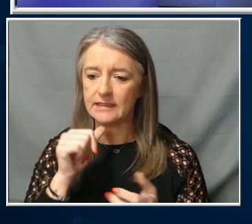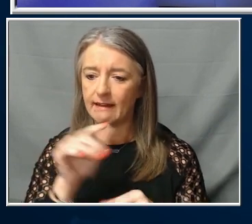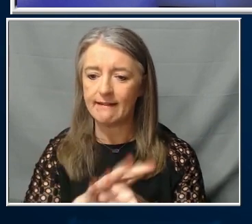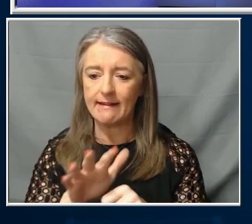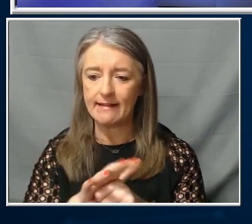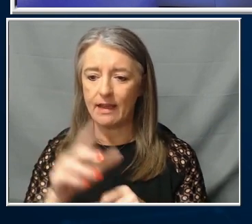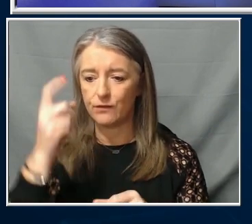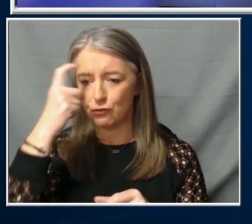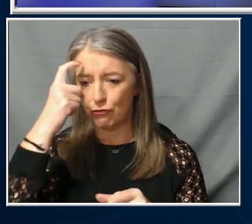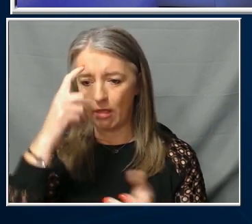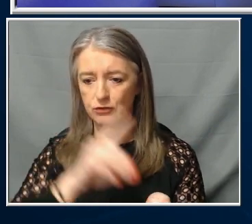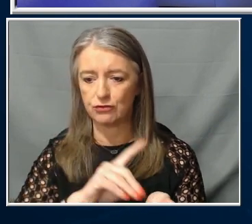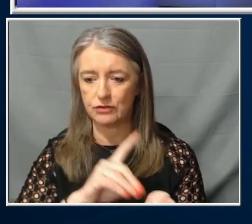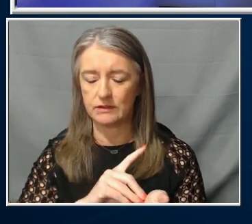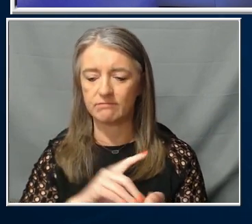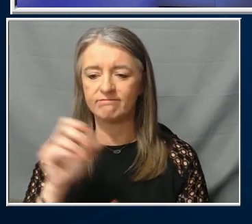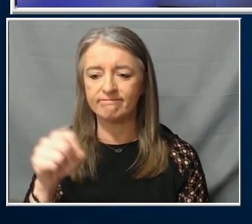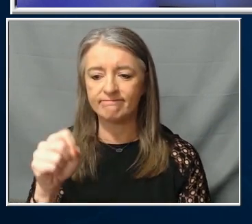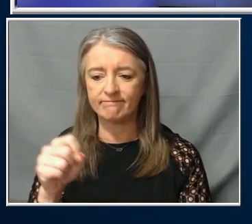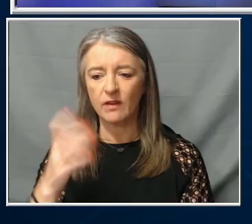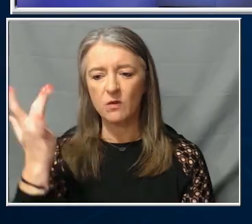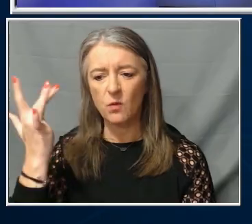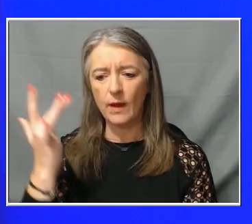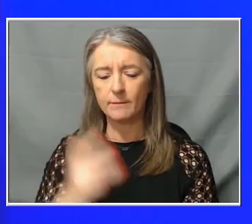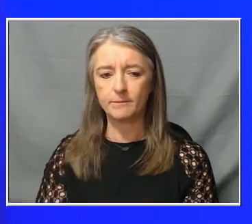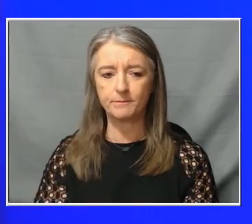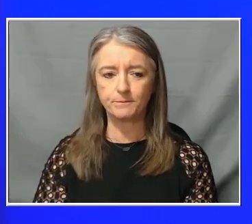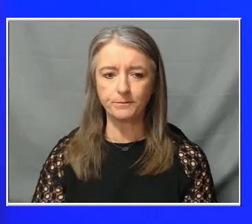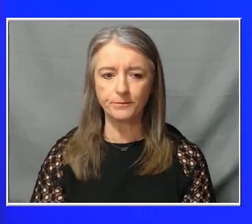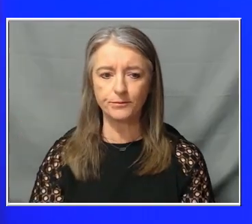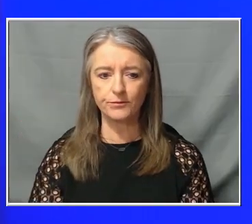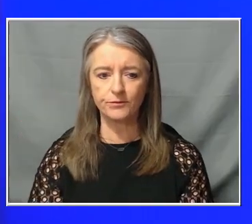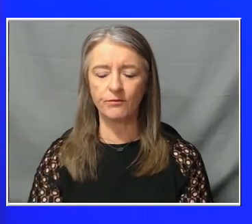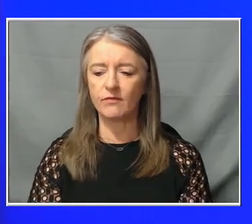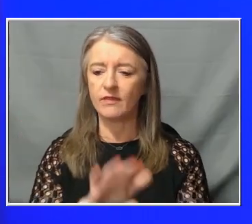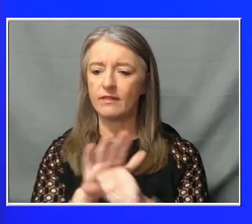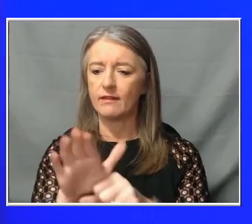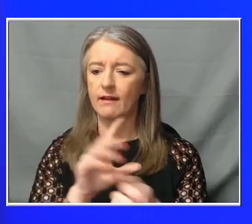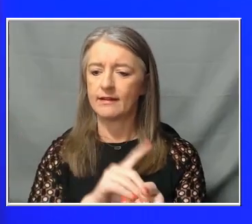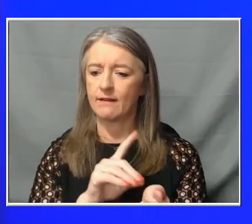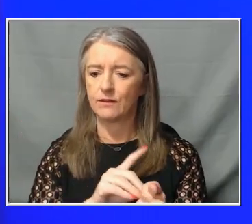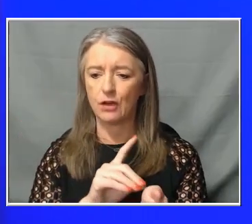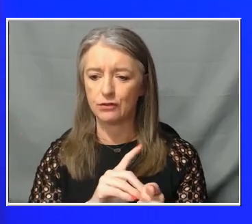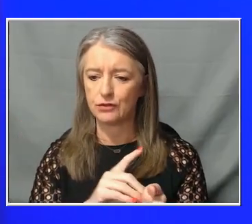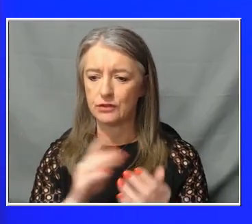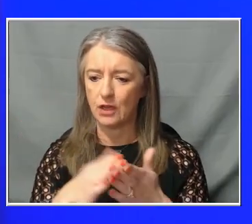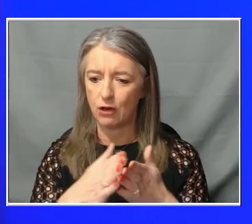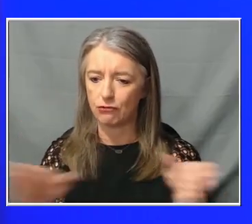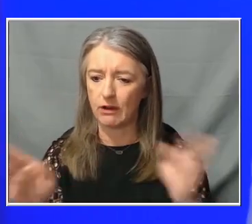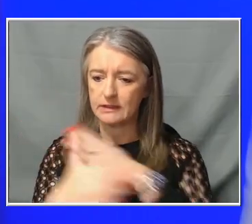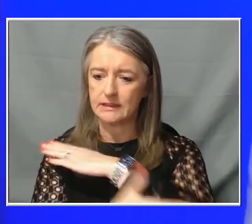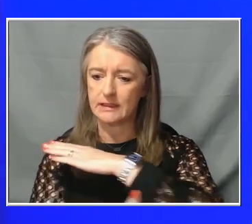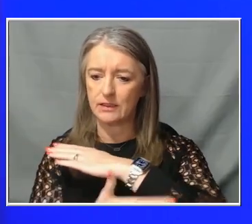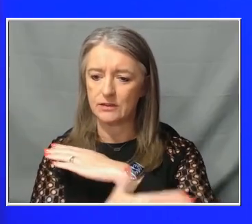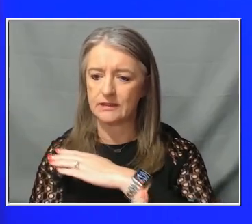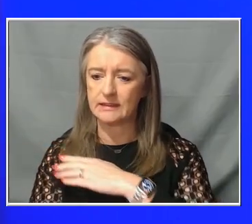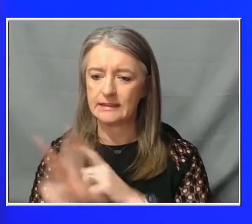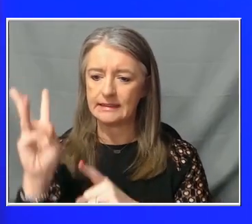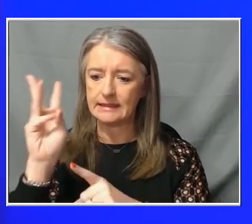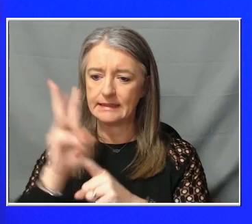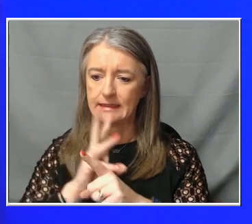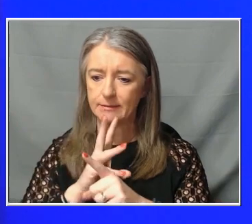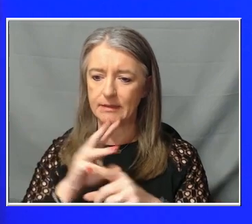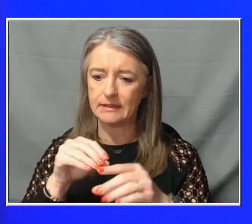That's true. There is a shortage. Why do you think that is? So the shortage is manifested by, across the country, it takes 6 months to get in to